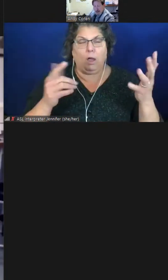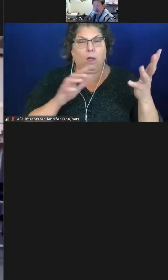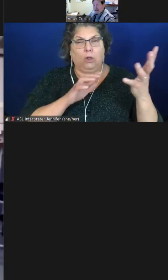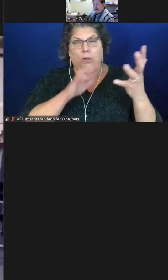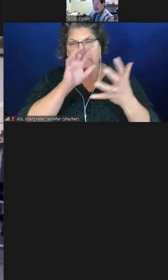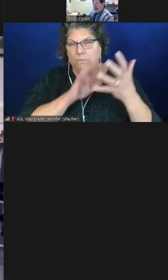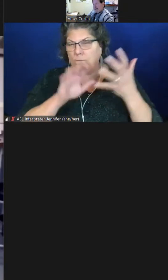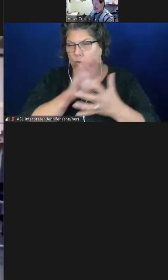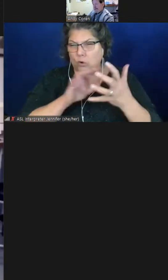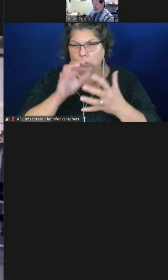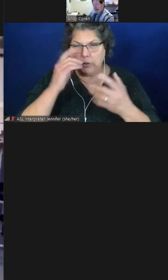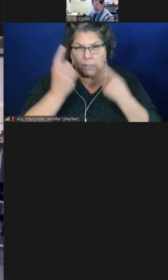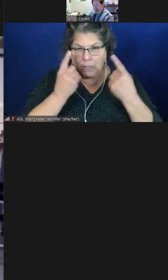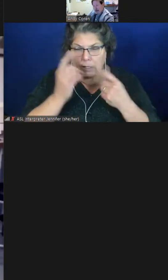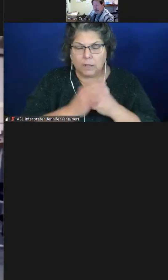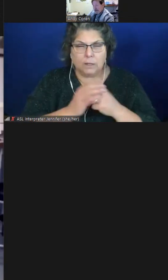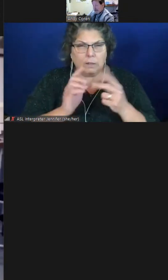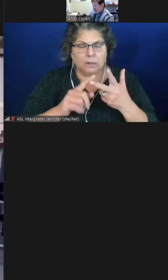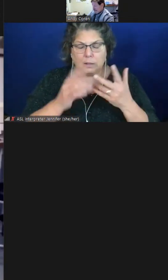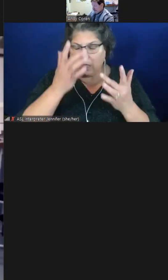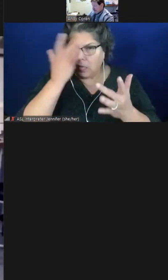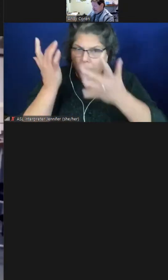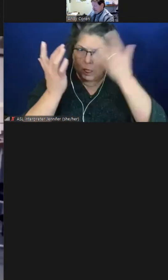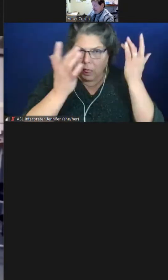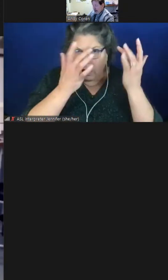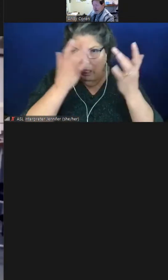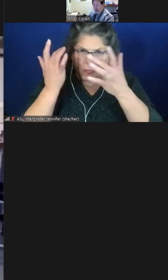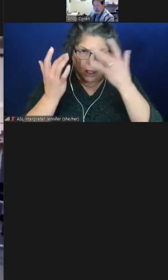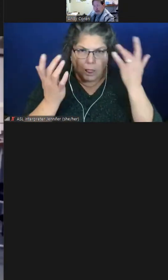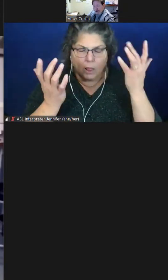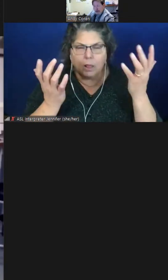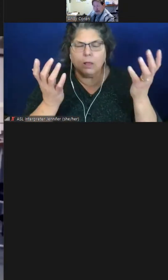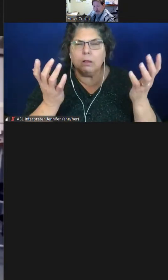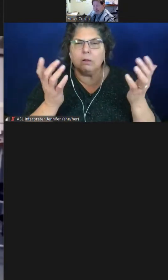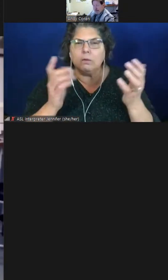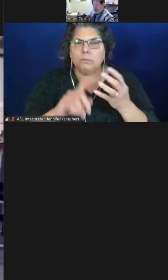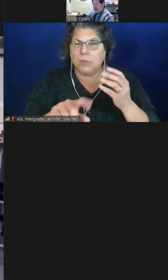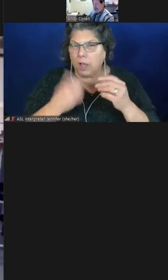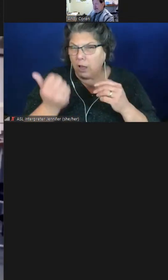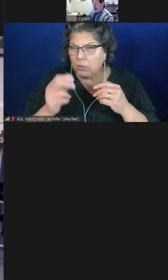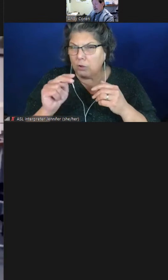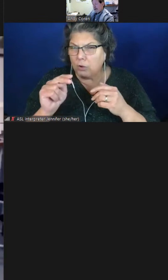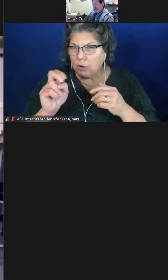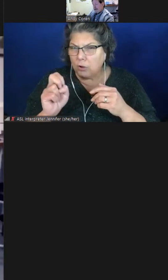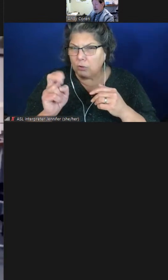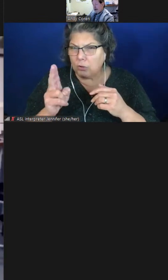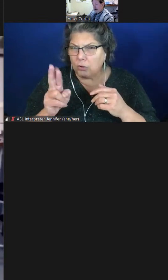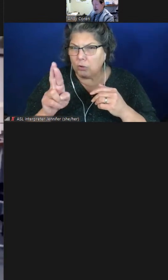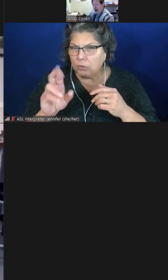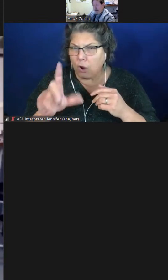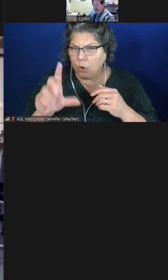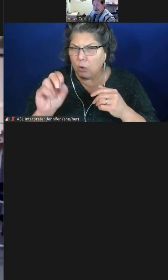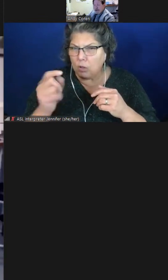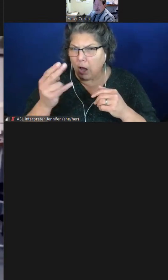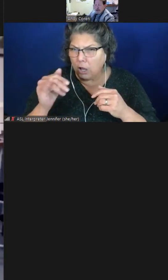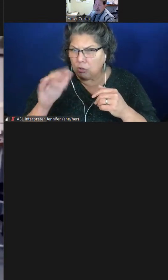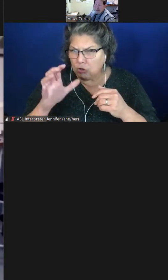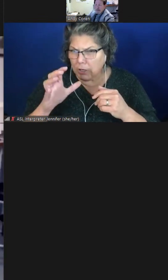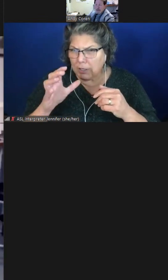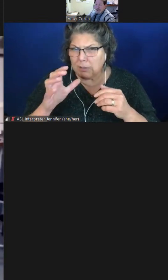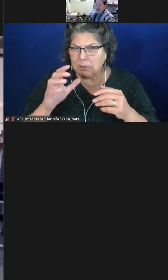confused thinking, memory loss, other neurologic symptoms, longer